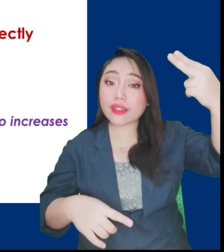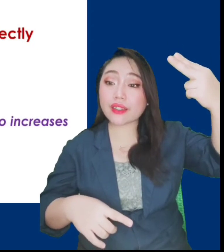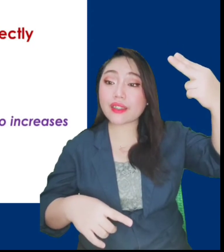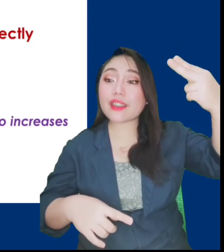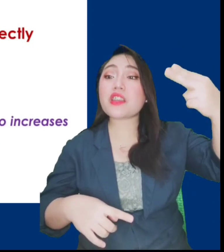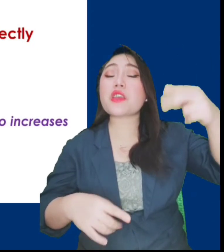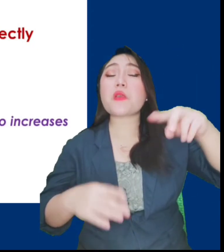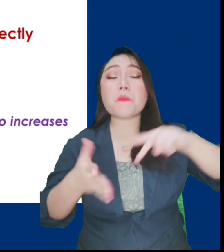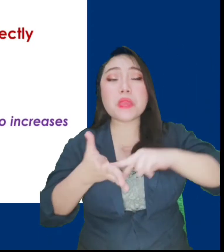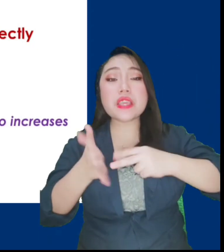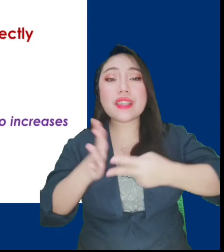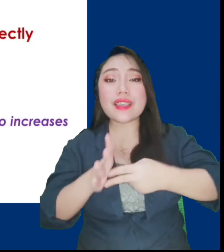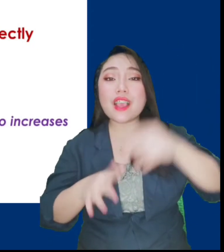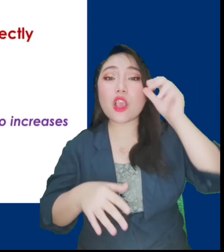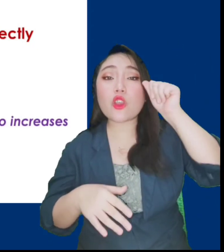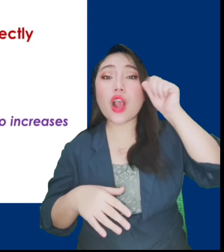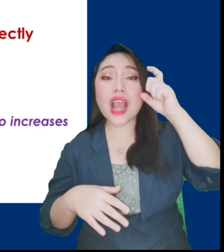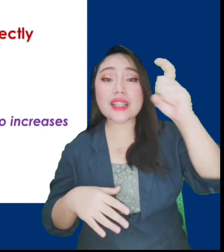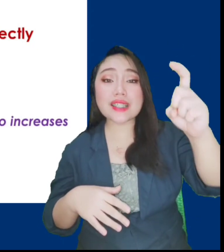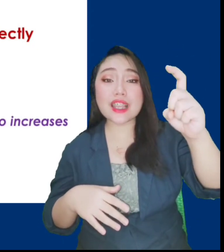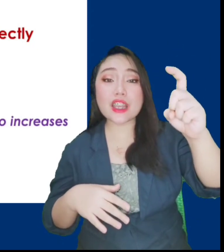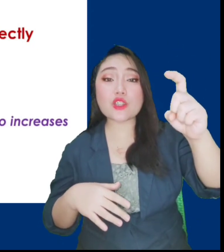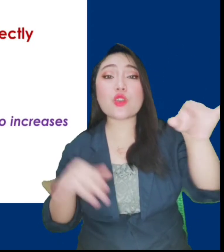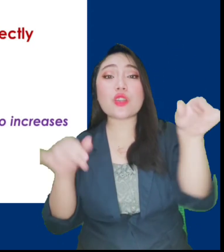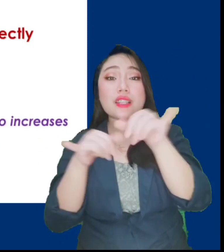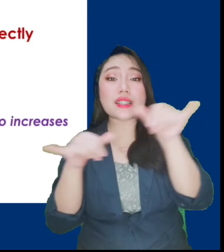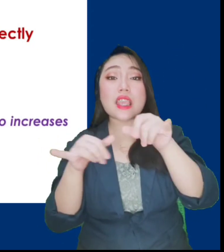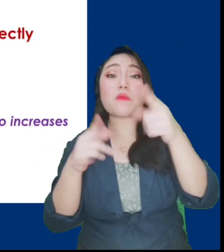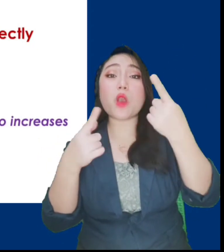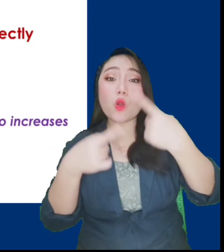acceleration would also increase.